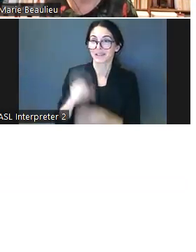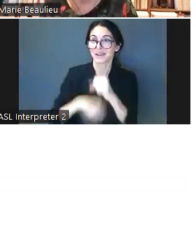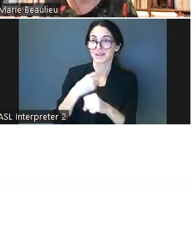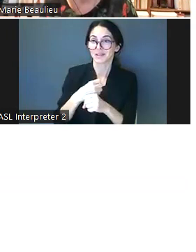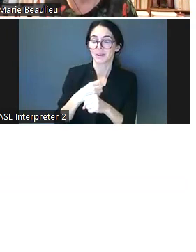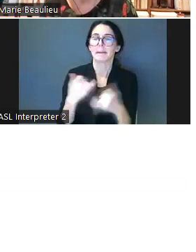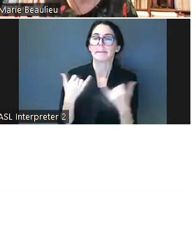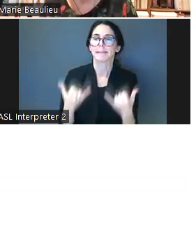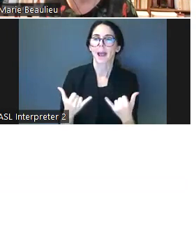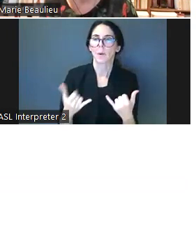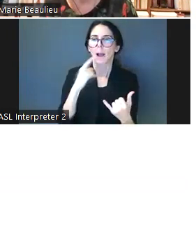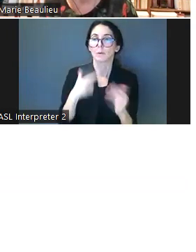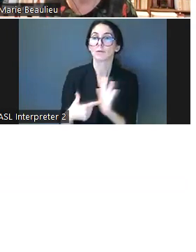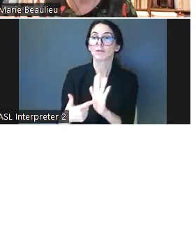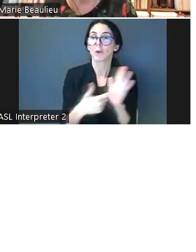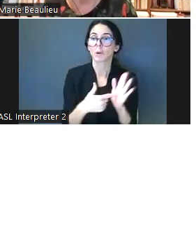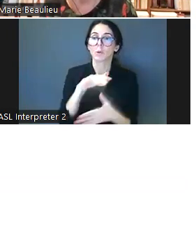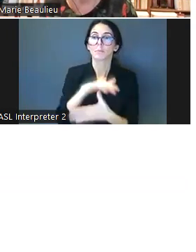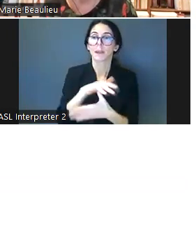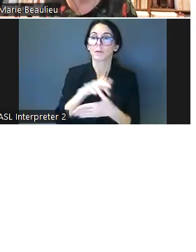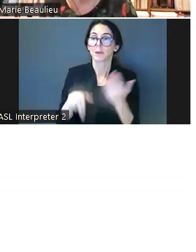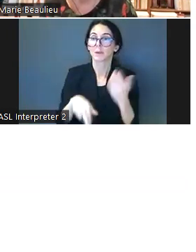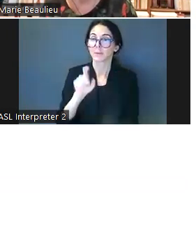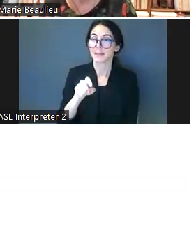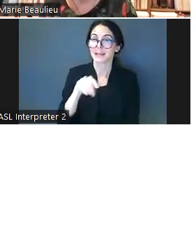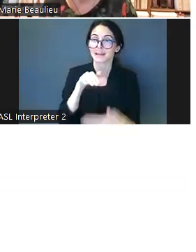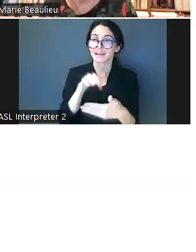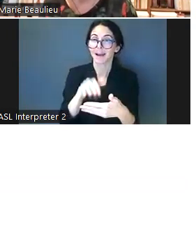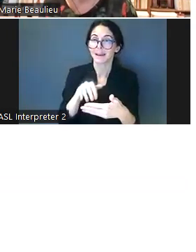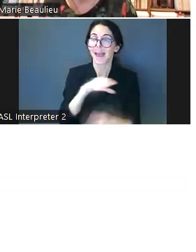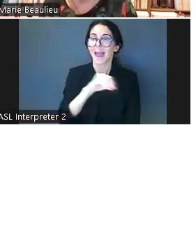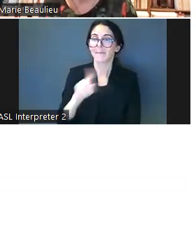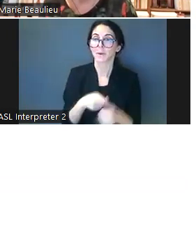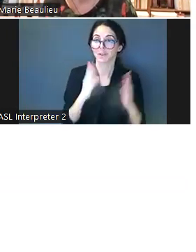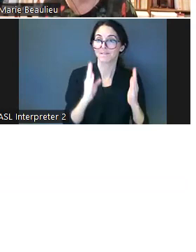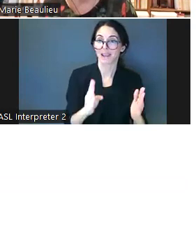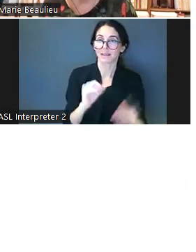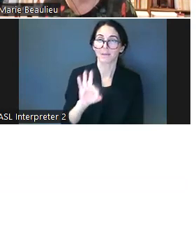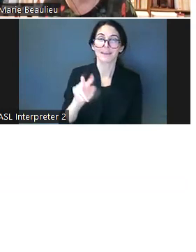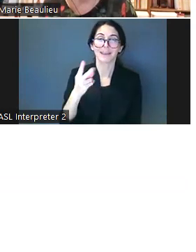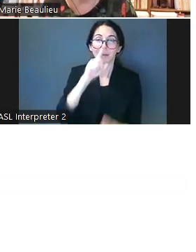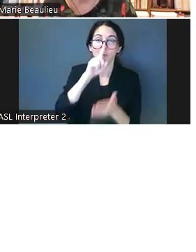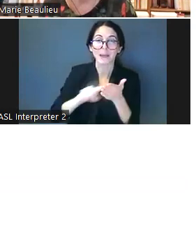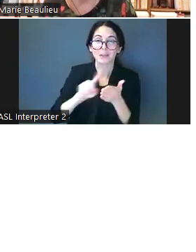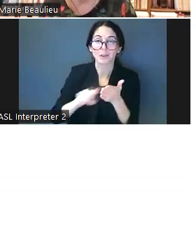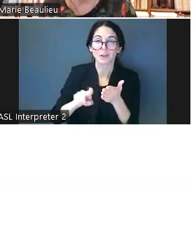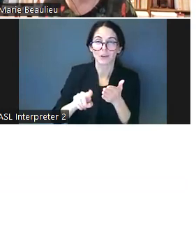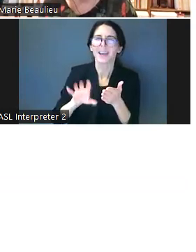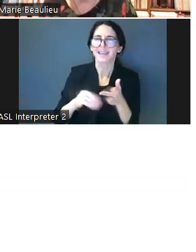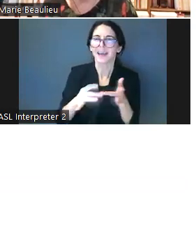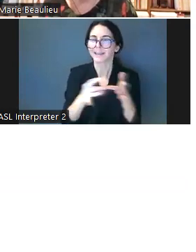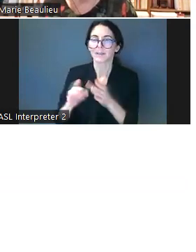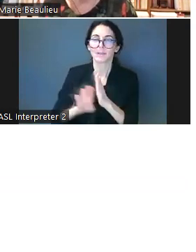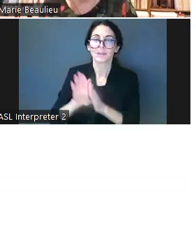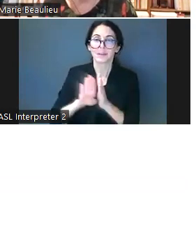present the main results from the need study and the results from the first phase of the second research, so which led to the development of